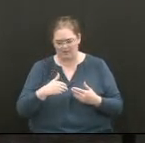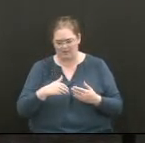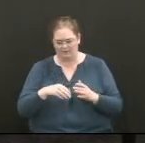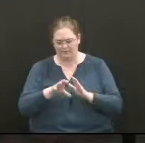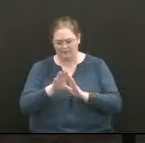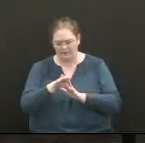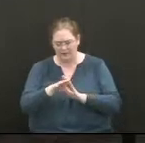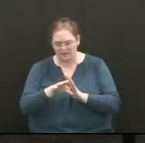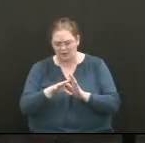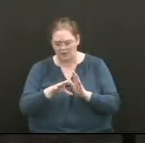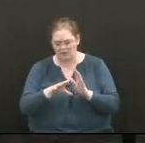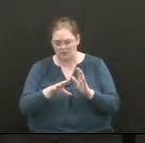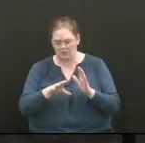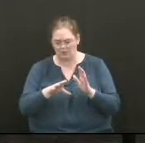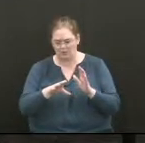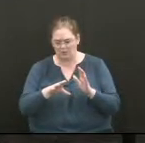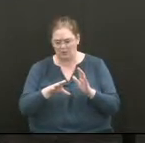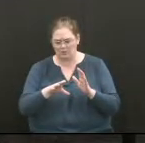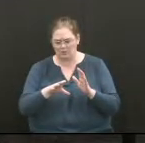video coverage or